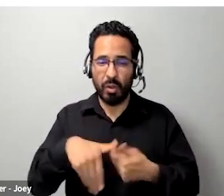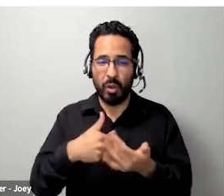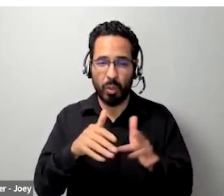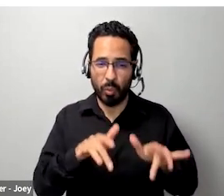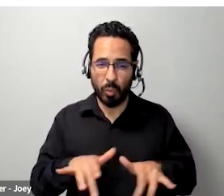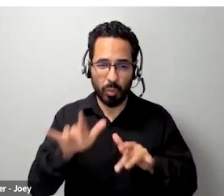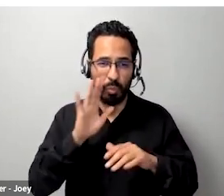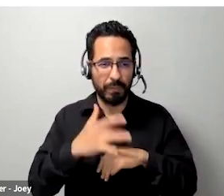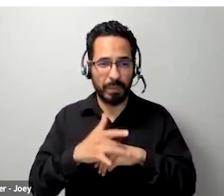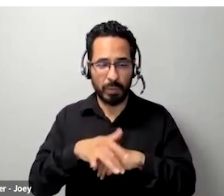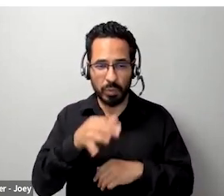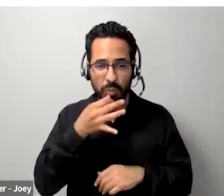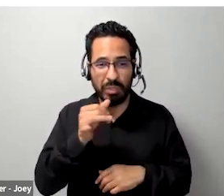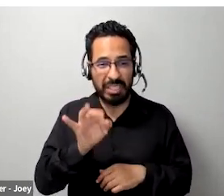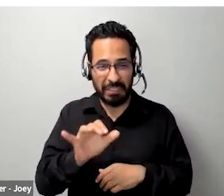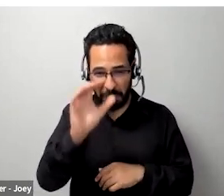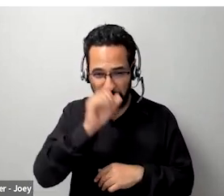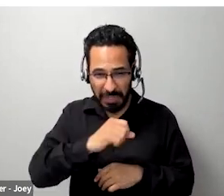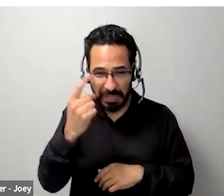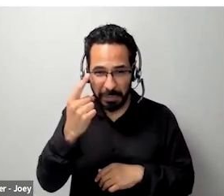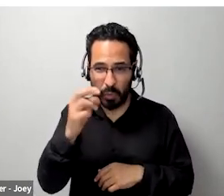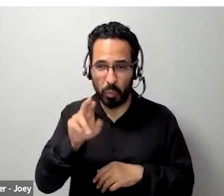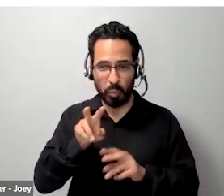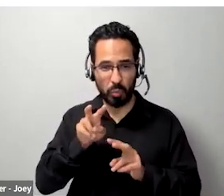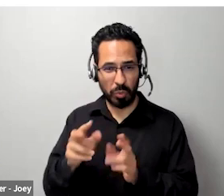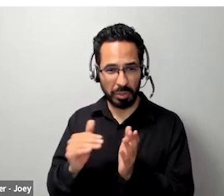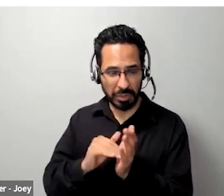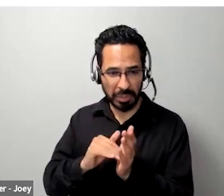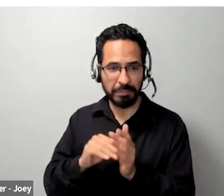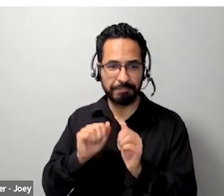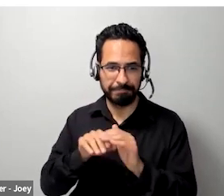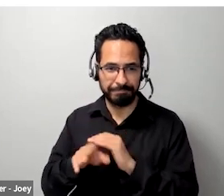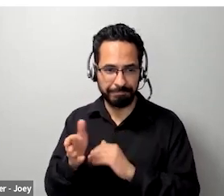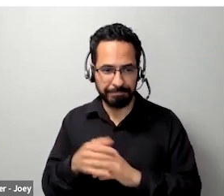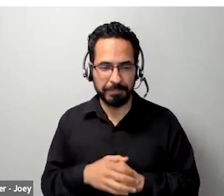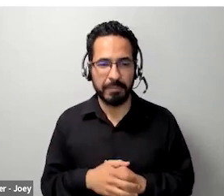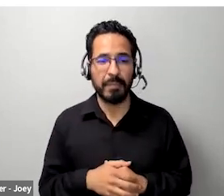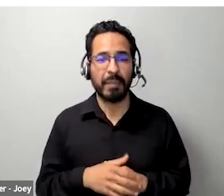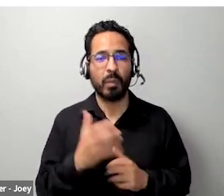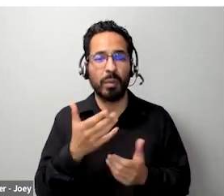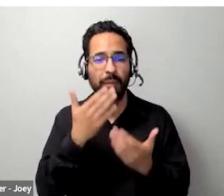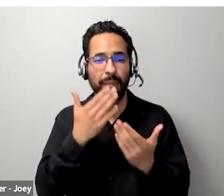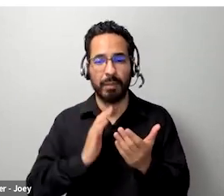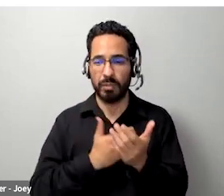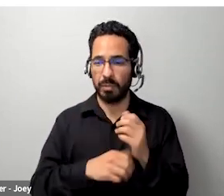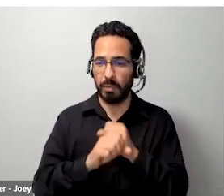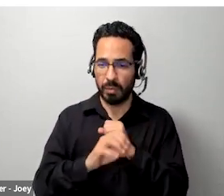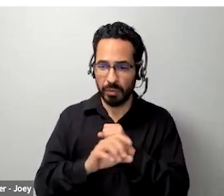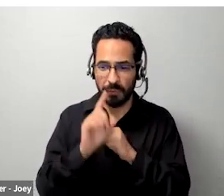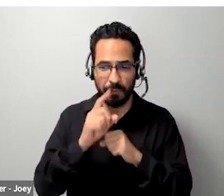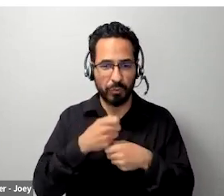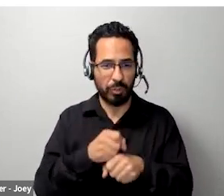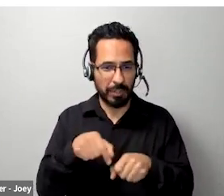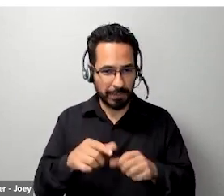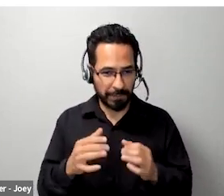available soon if you missed any sessions or want to rewatch. I'd like to thank our sponsors for helping to create this free event. Merck,